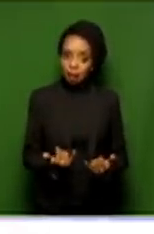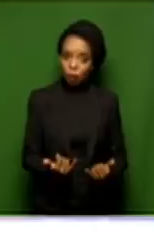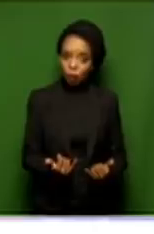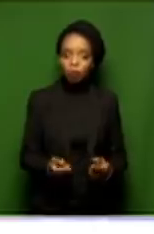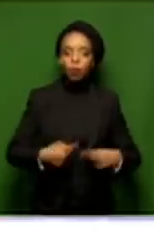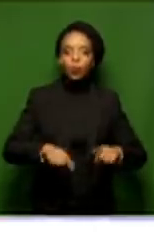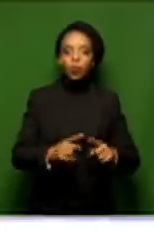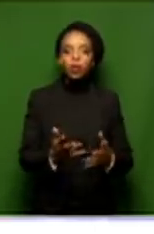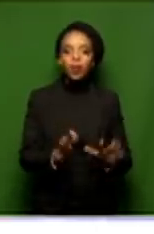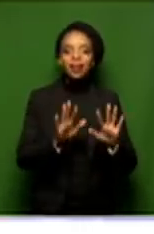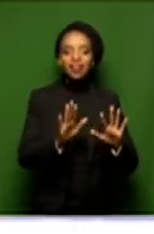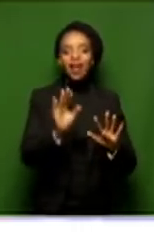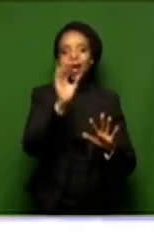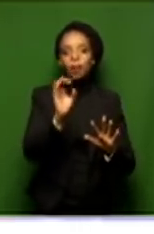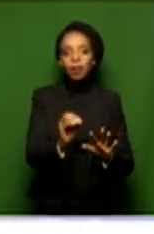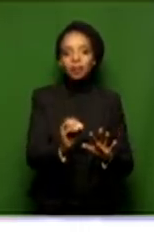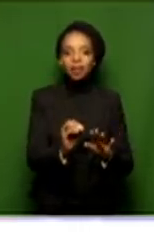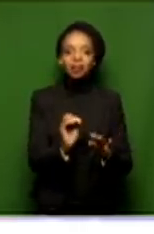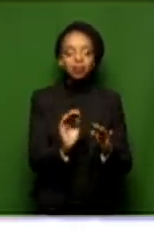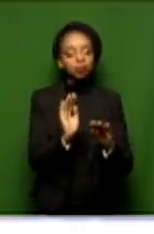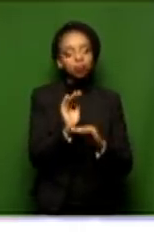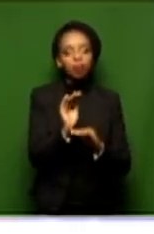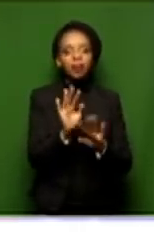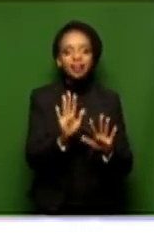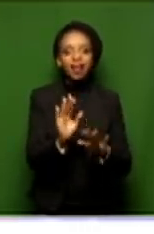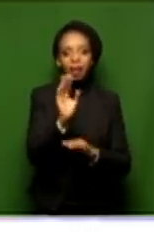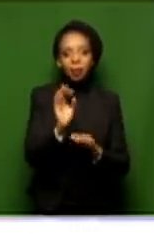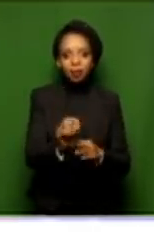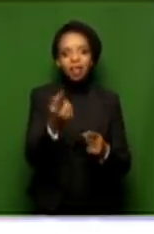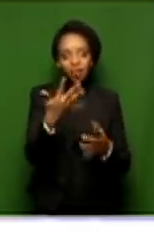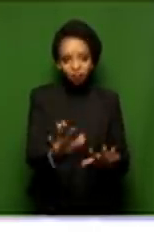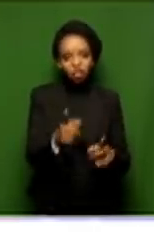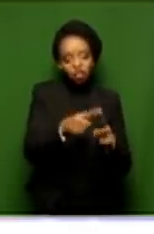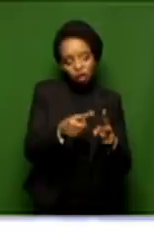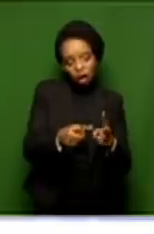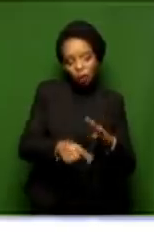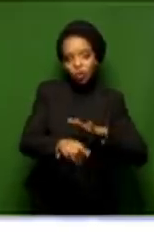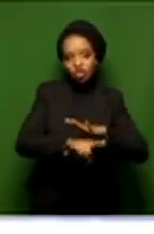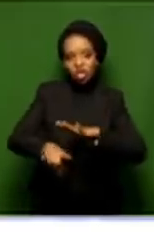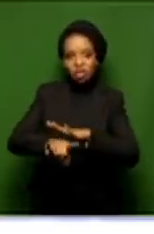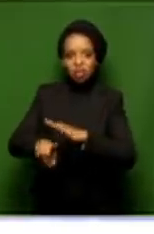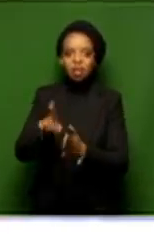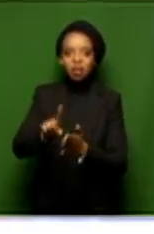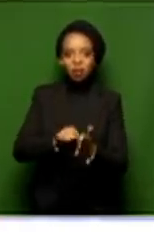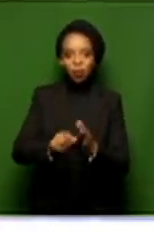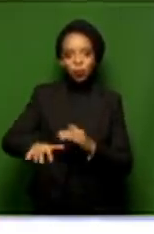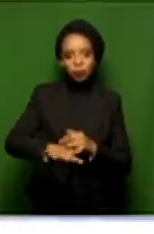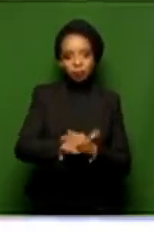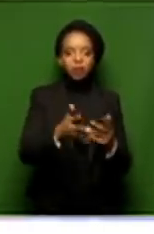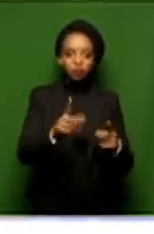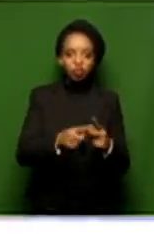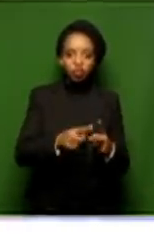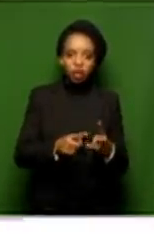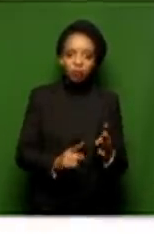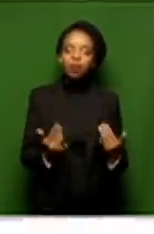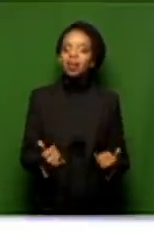now. 10% of voting districts, just over 10% in at this point, counted. Correct. And what is it looking like? So